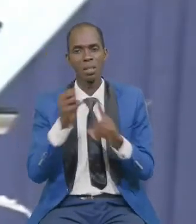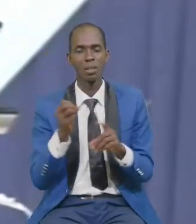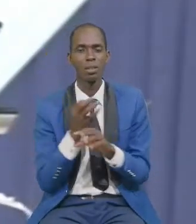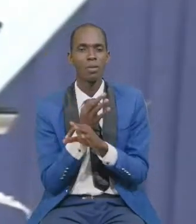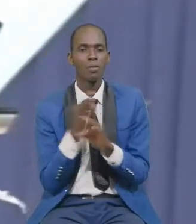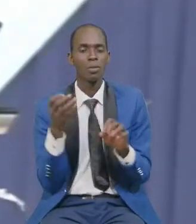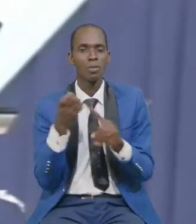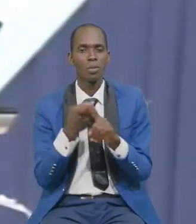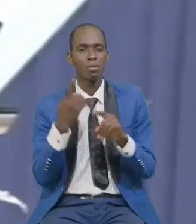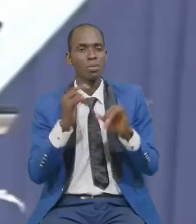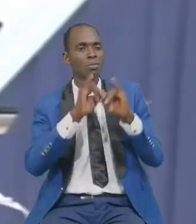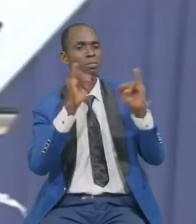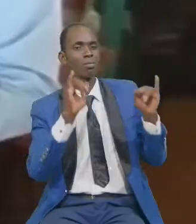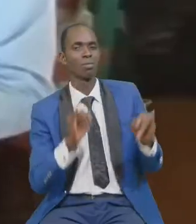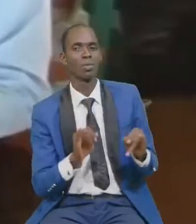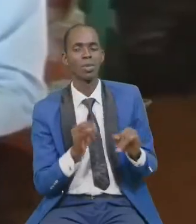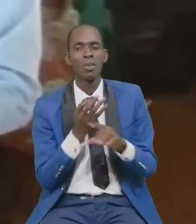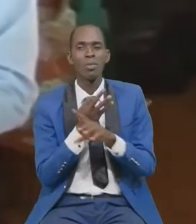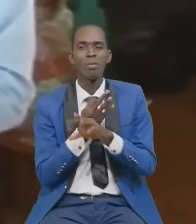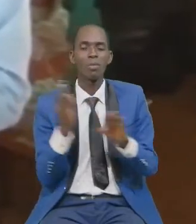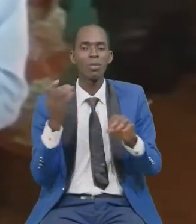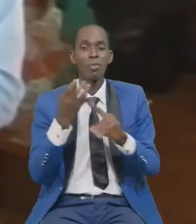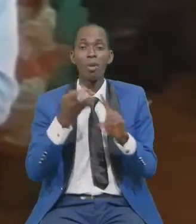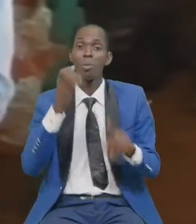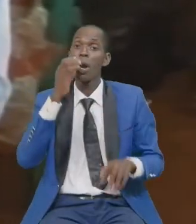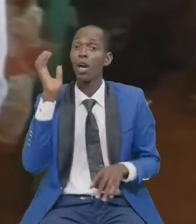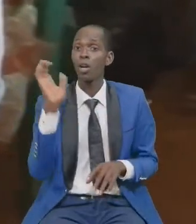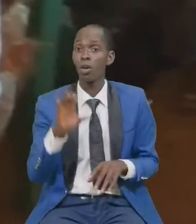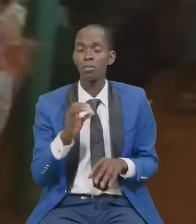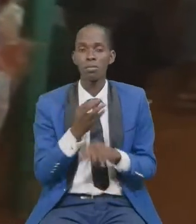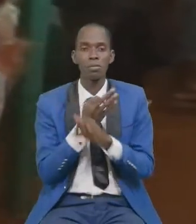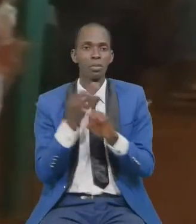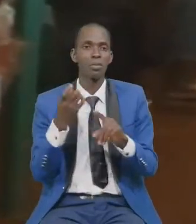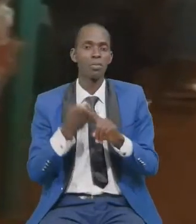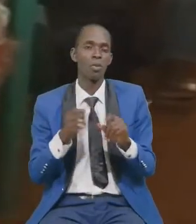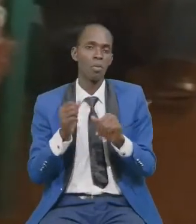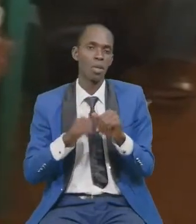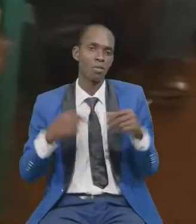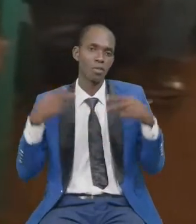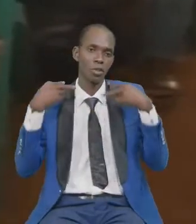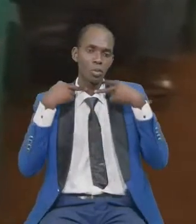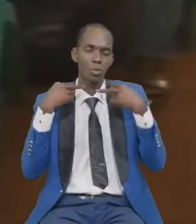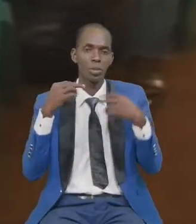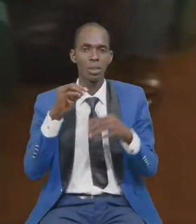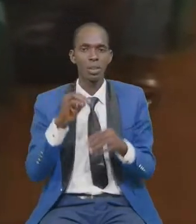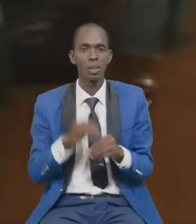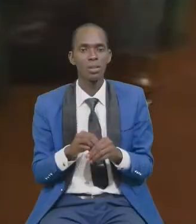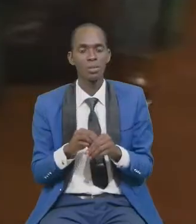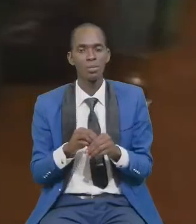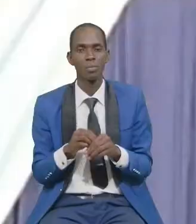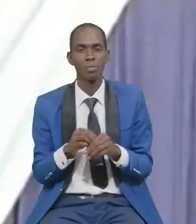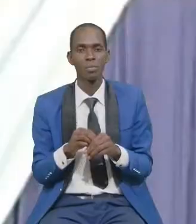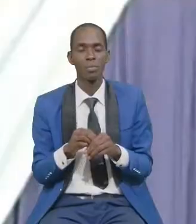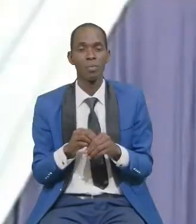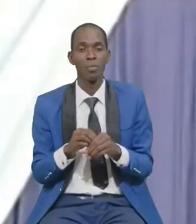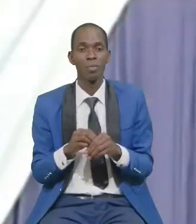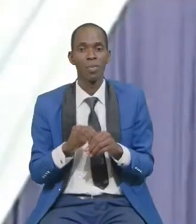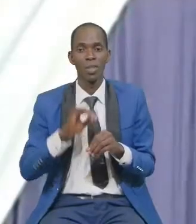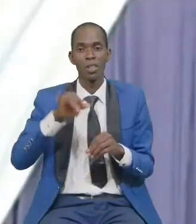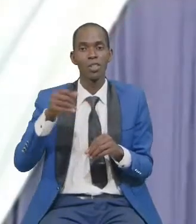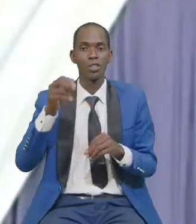the curse. Free from every yoke. John chapter 8 verse 36. If the